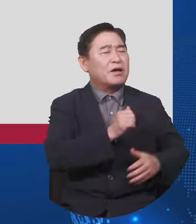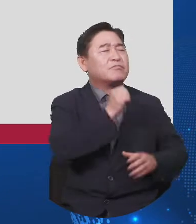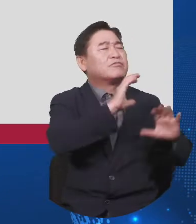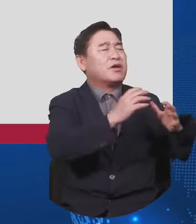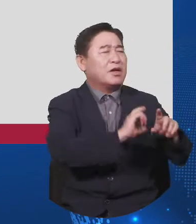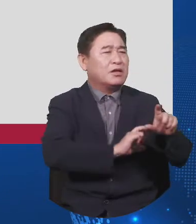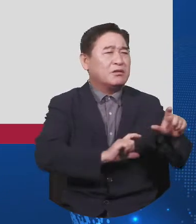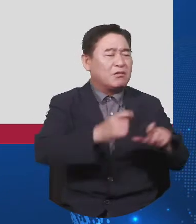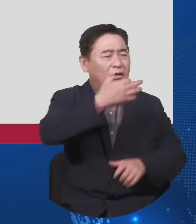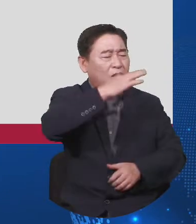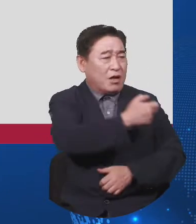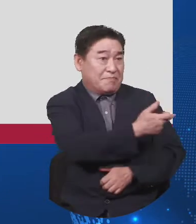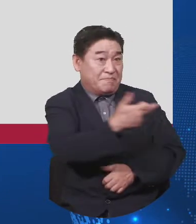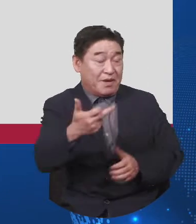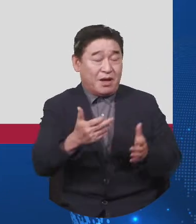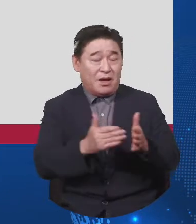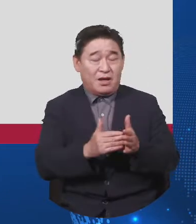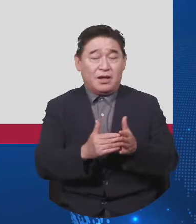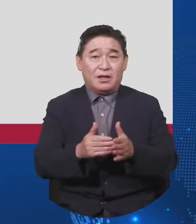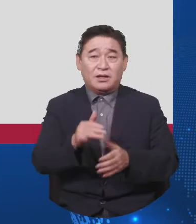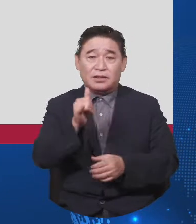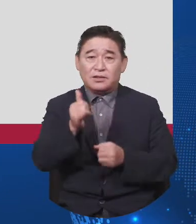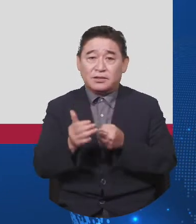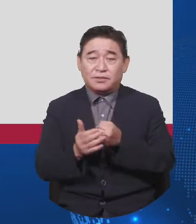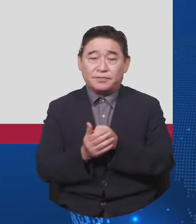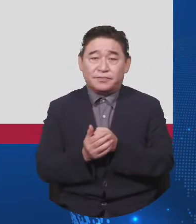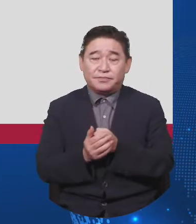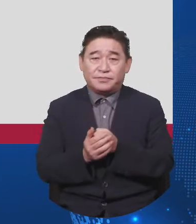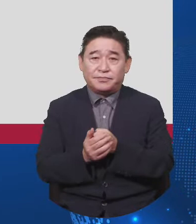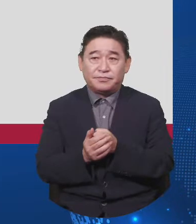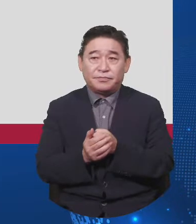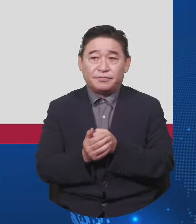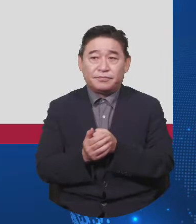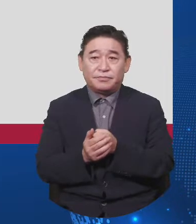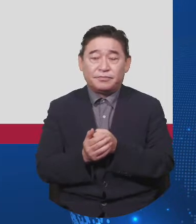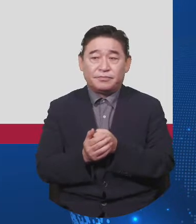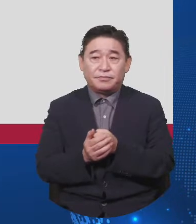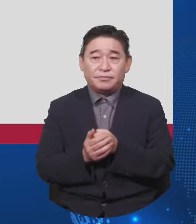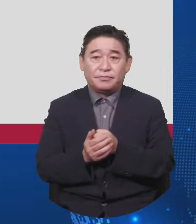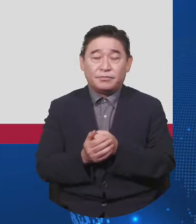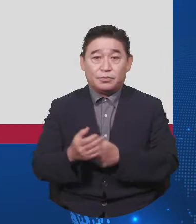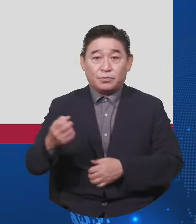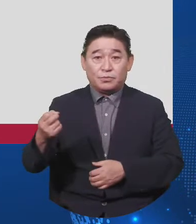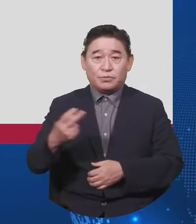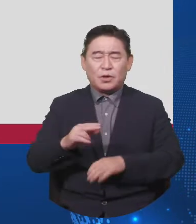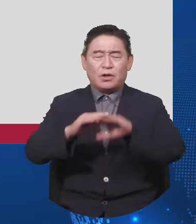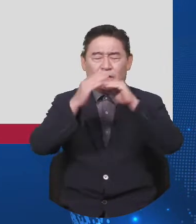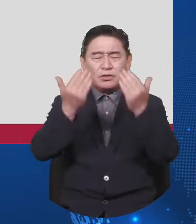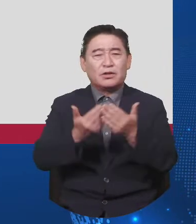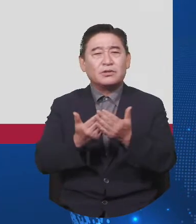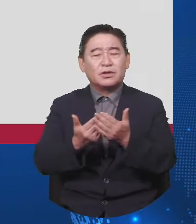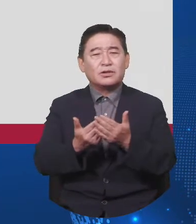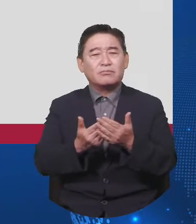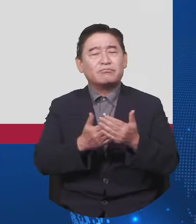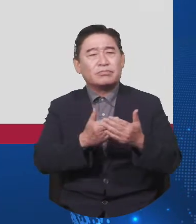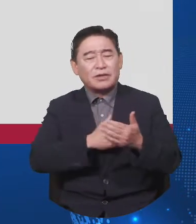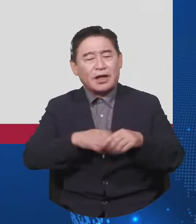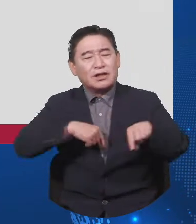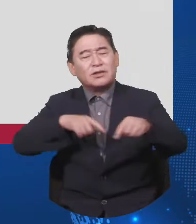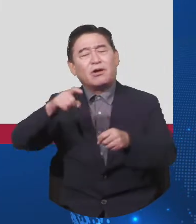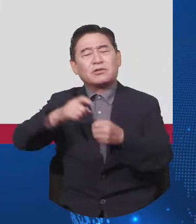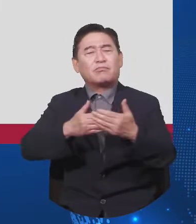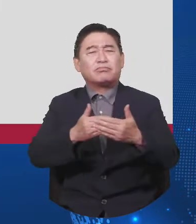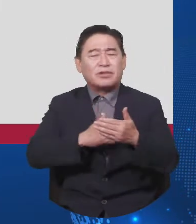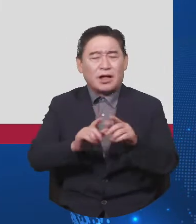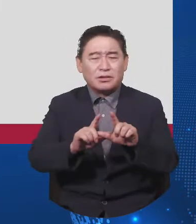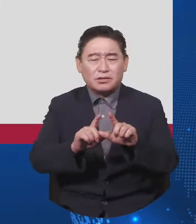in a number of countries to a situation of instability and political decay, quite often going hand in hand with poor governance. I mean, looking at